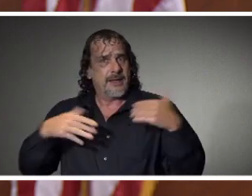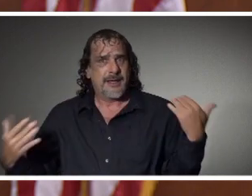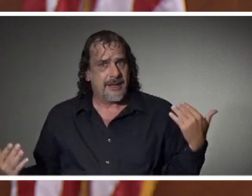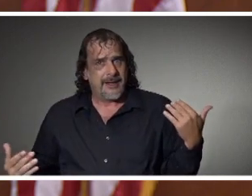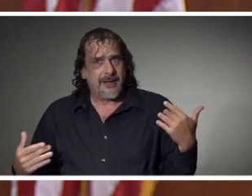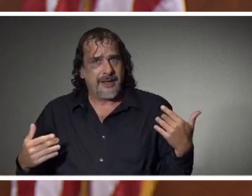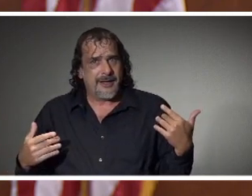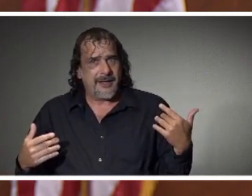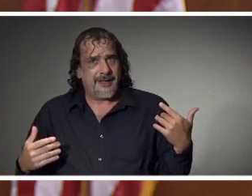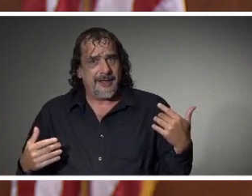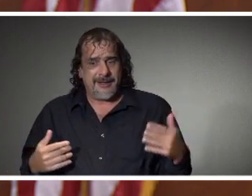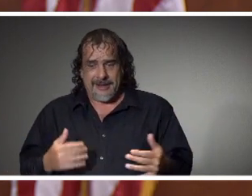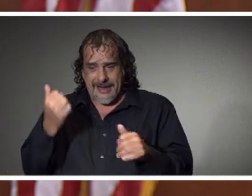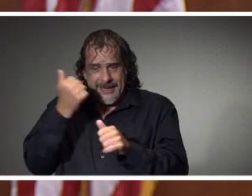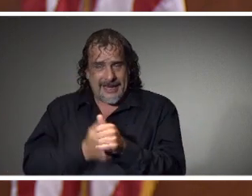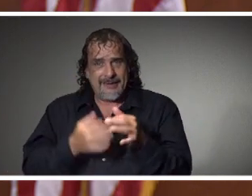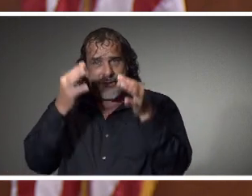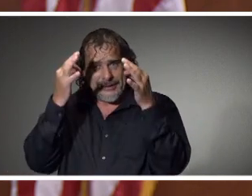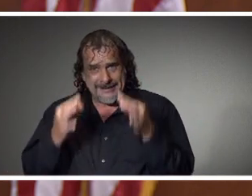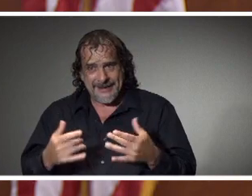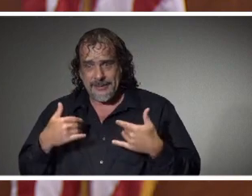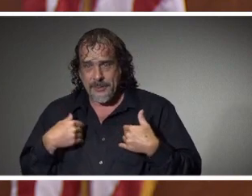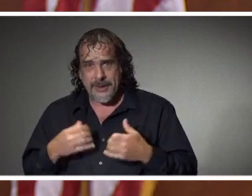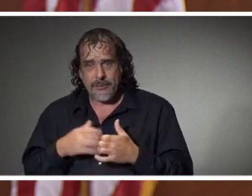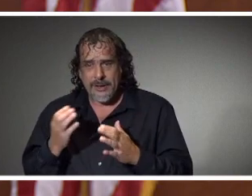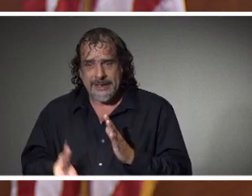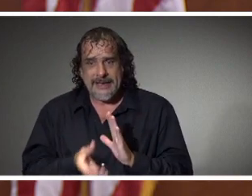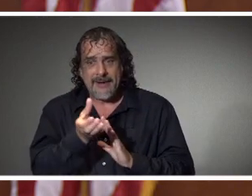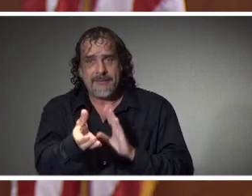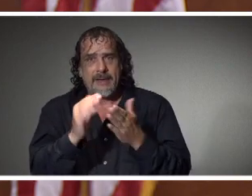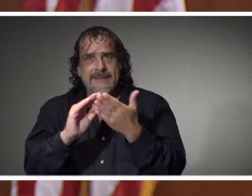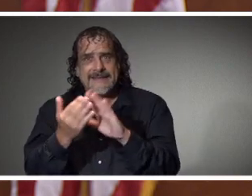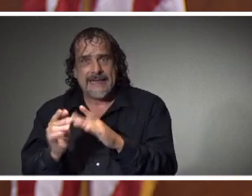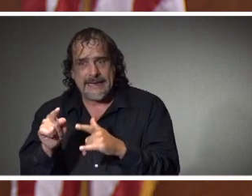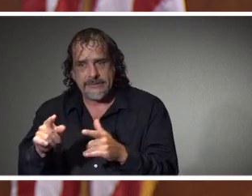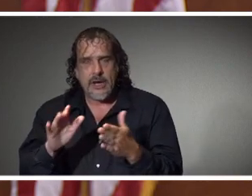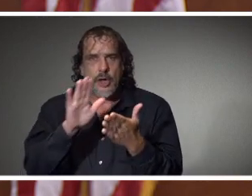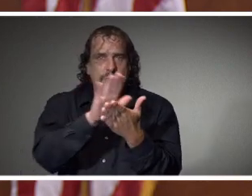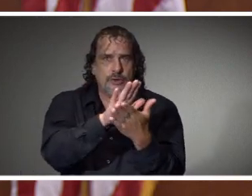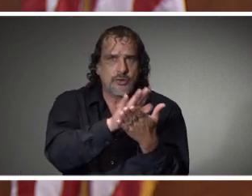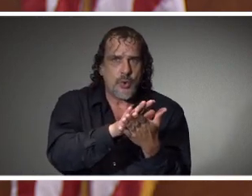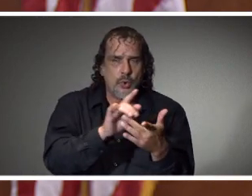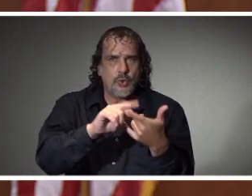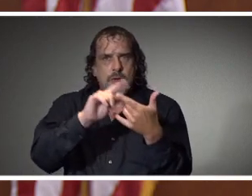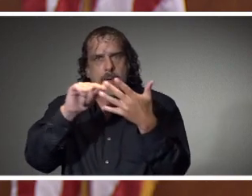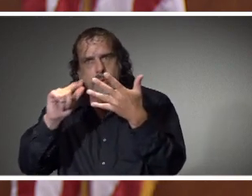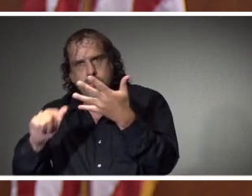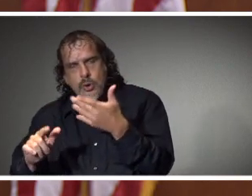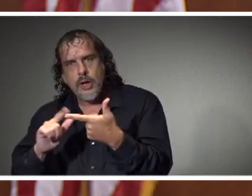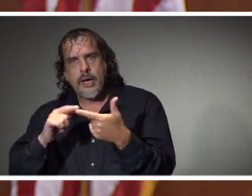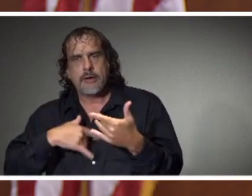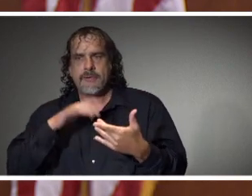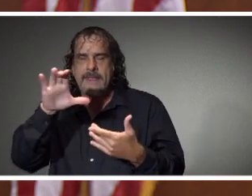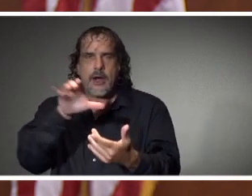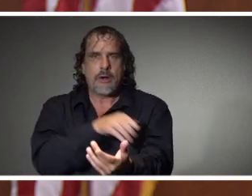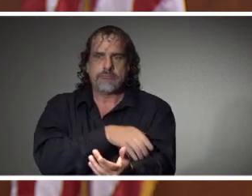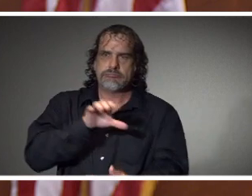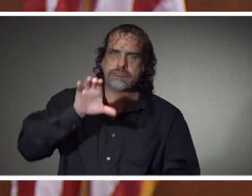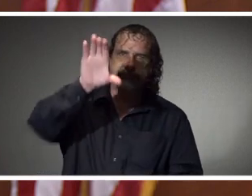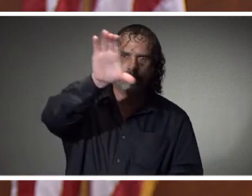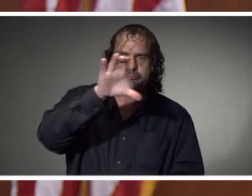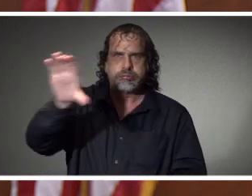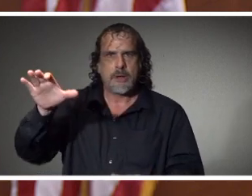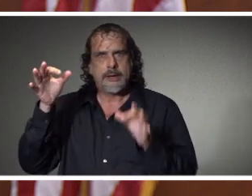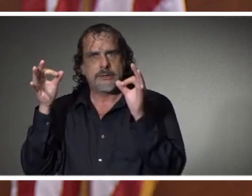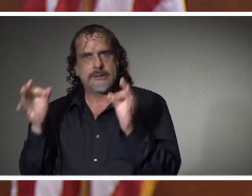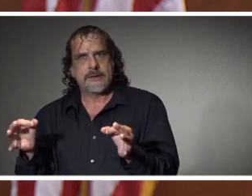on virtually every decision, a great amount of autonomy to our local school districts. That is, in